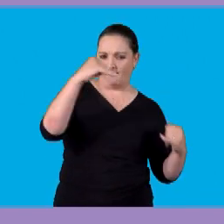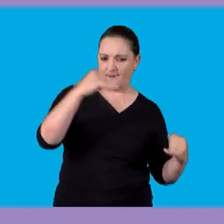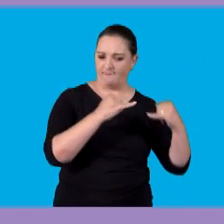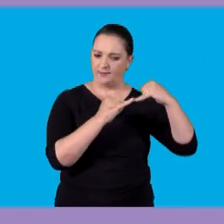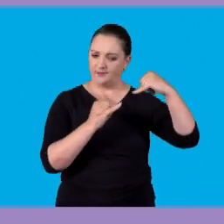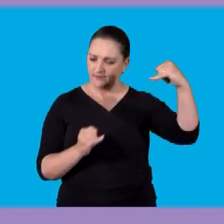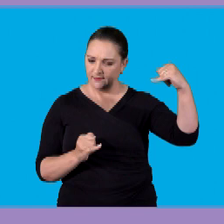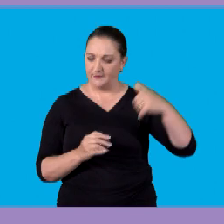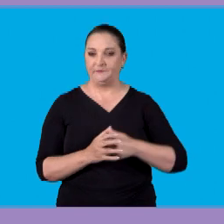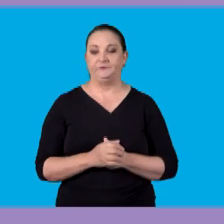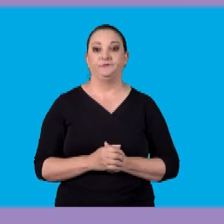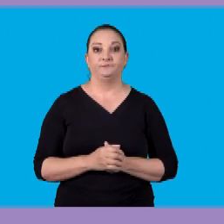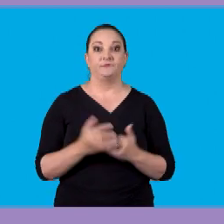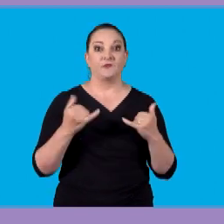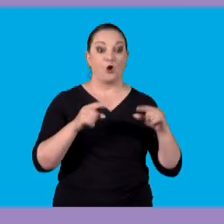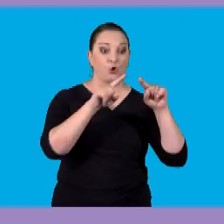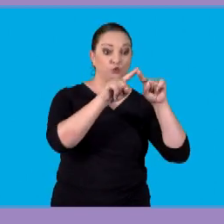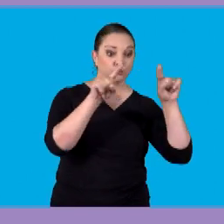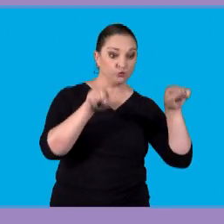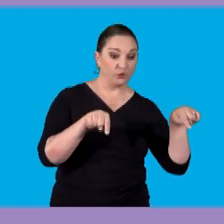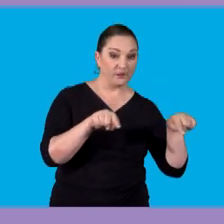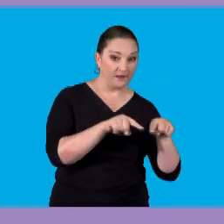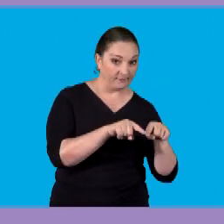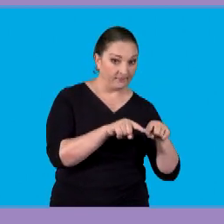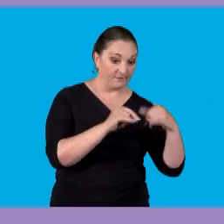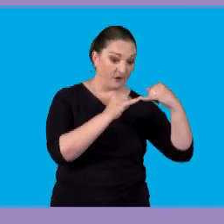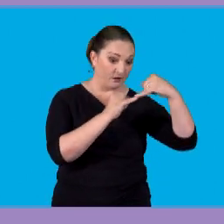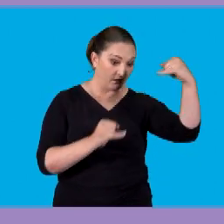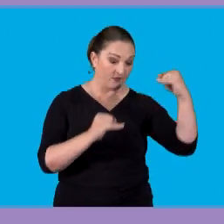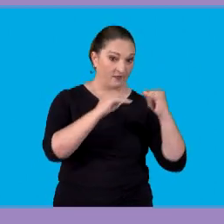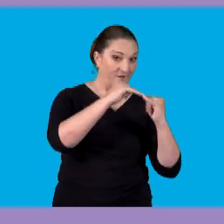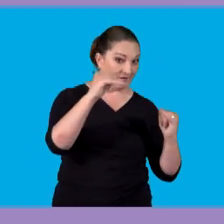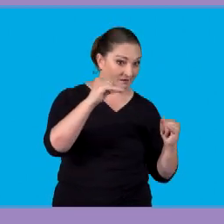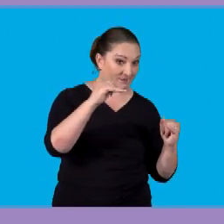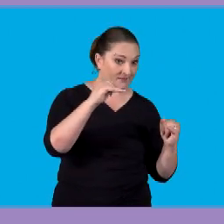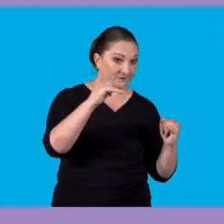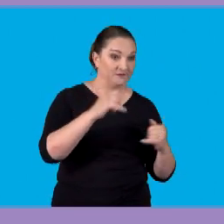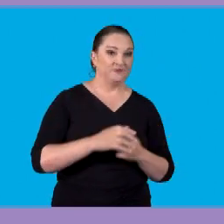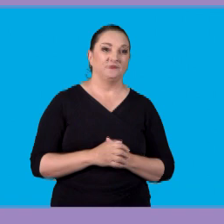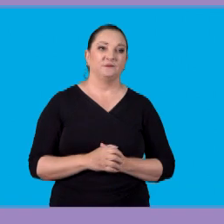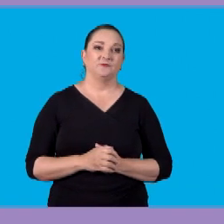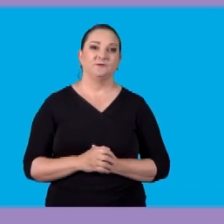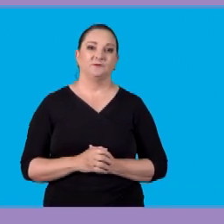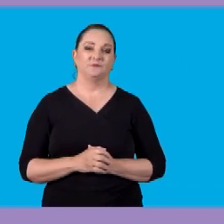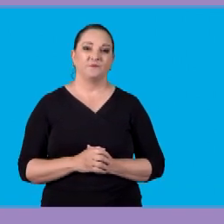diagonals? Now, with a square, the diagonals of a square,